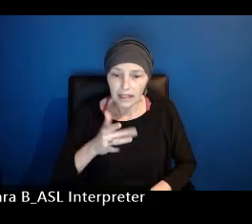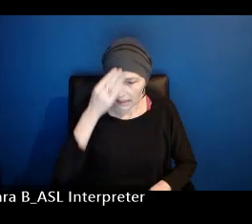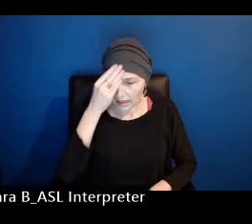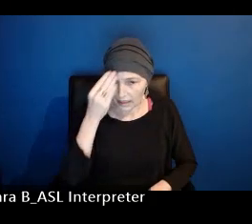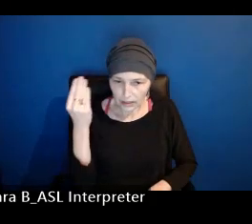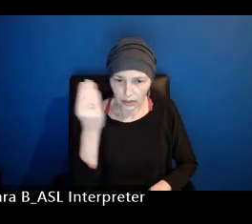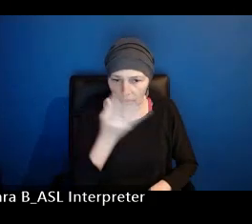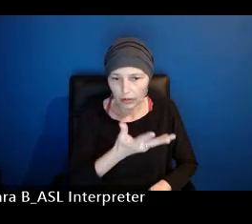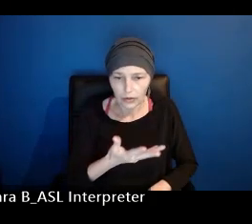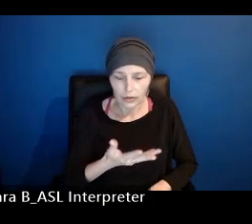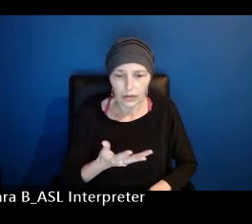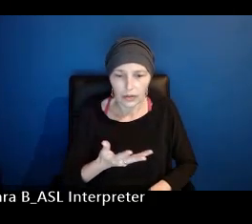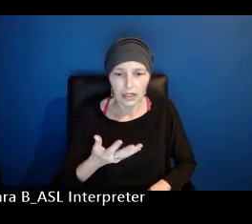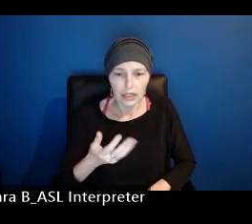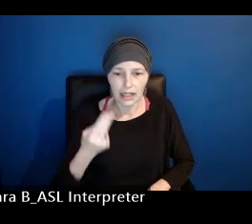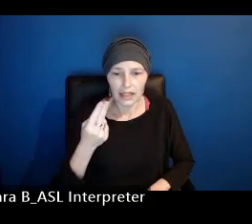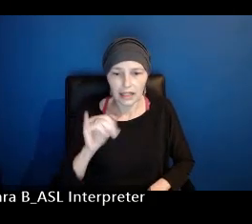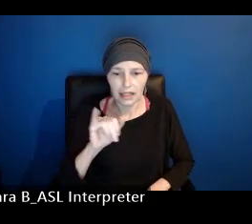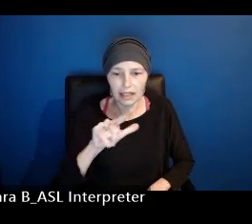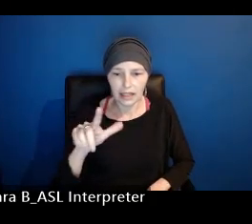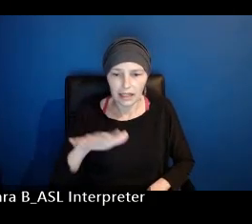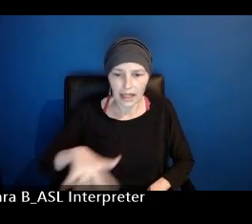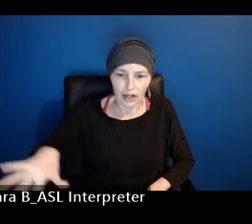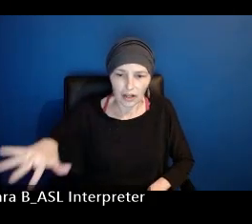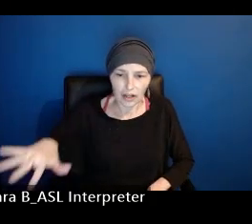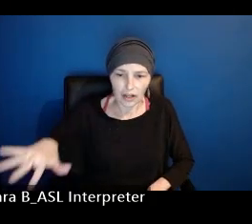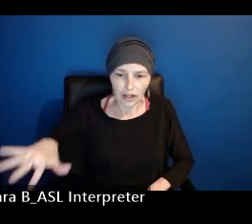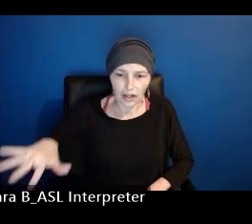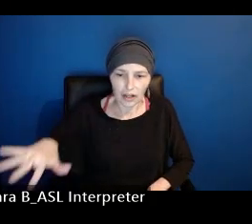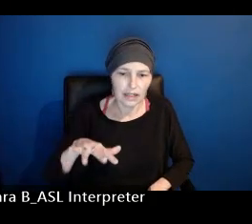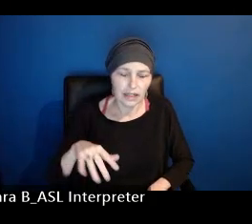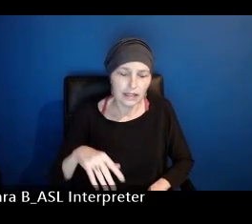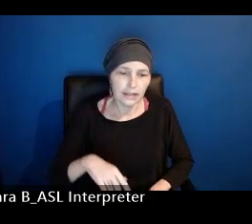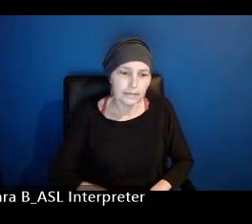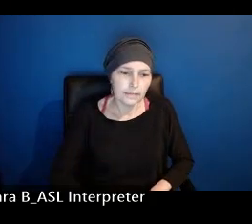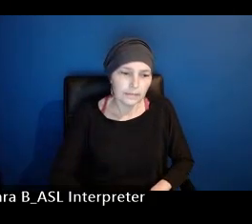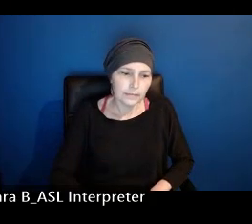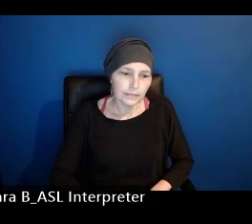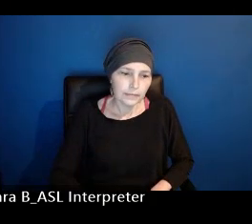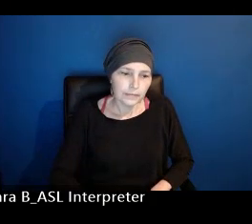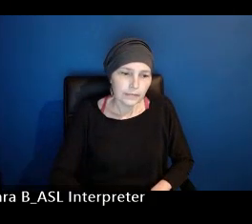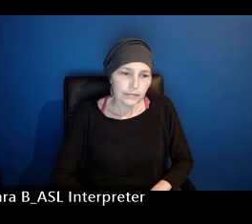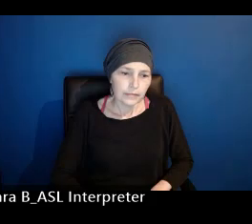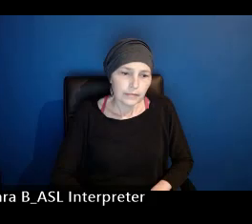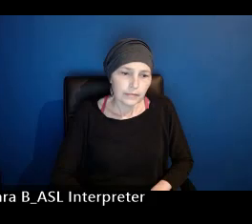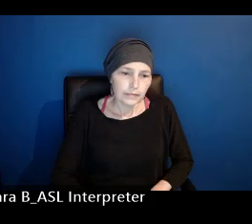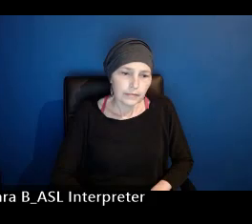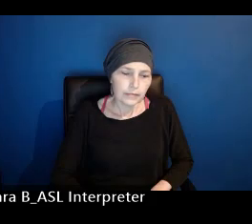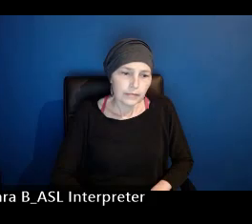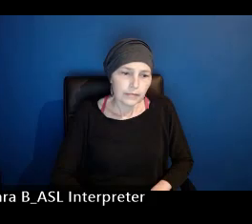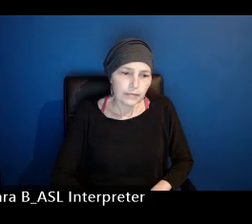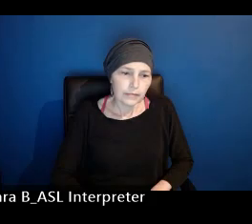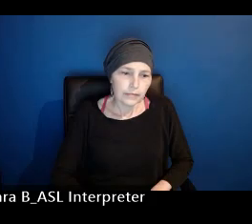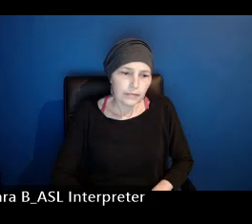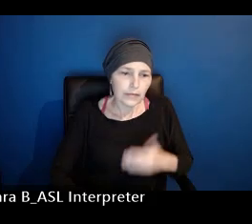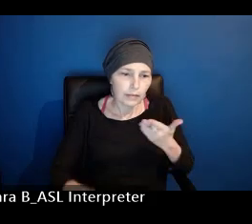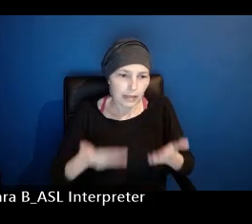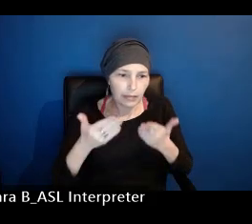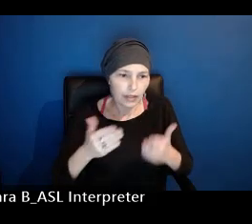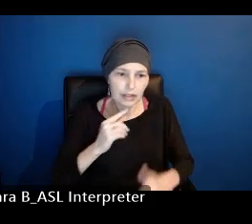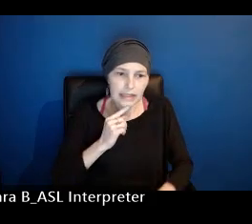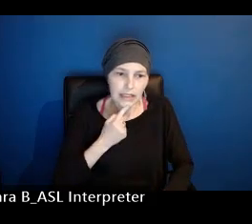that in the hillsides or areas that may be affected by critical severe weather events,